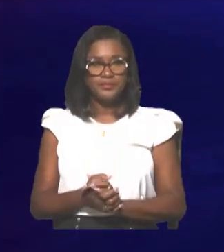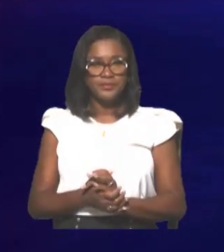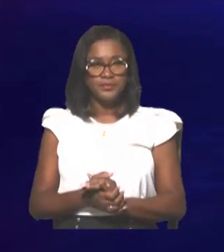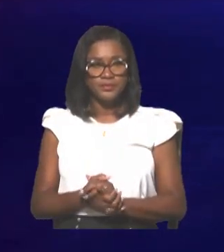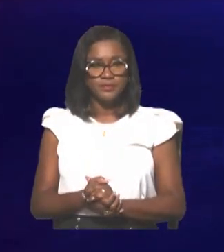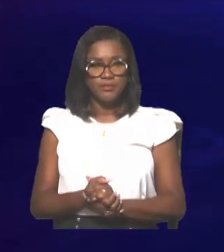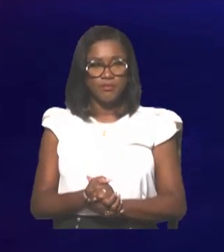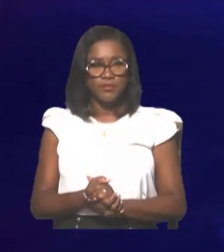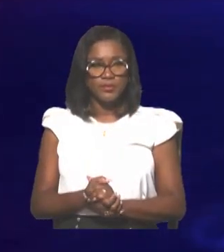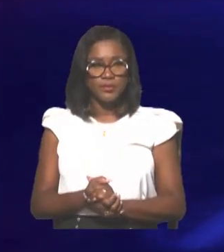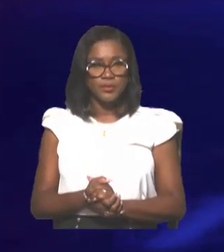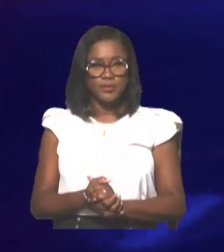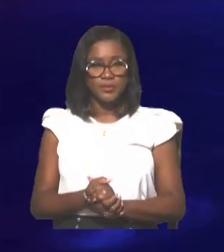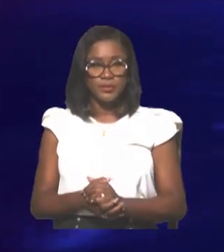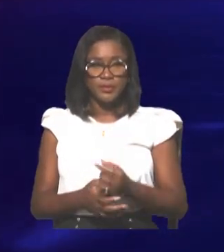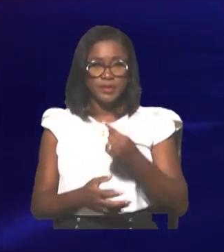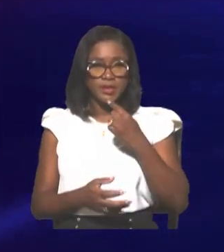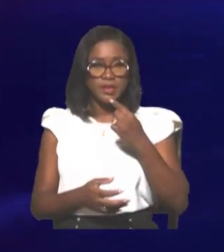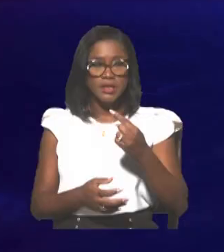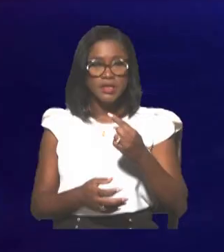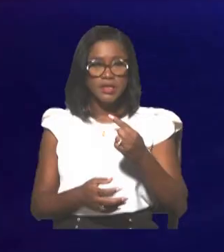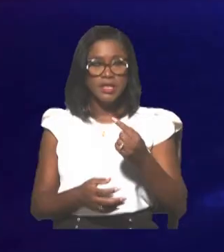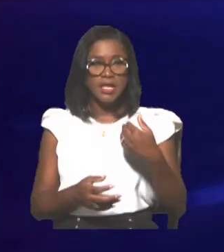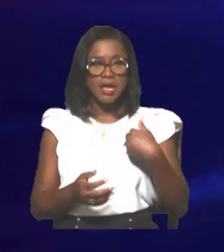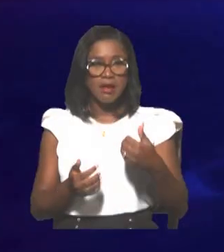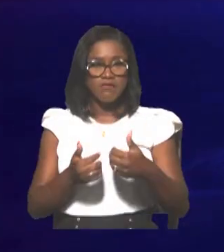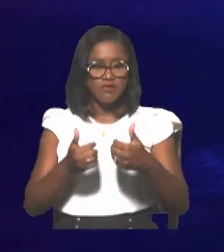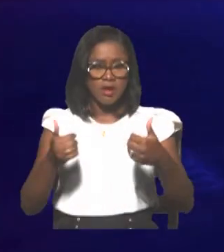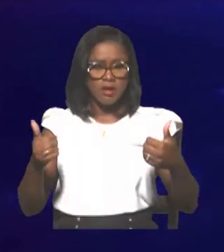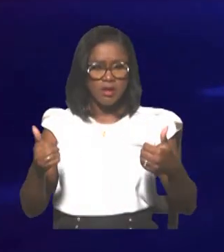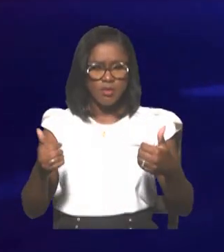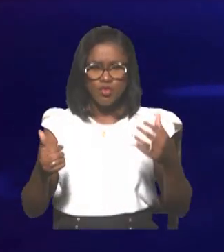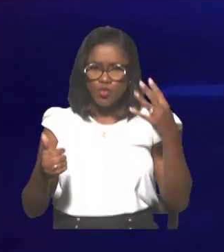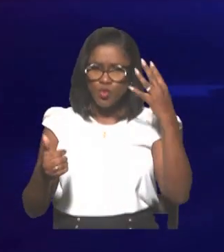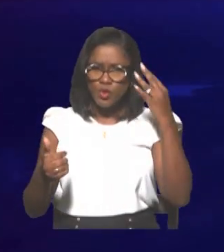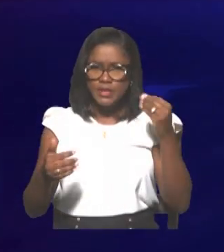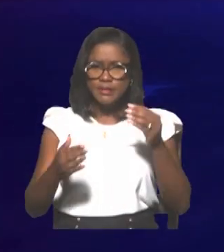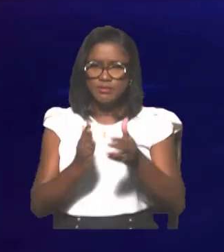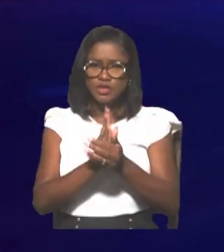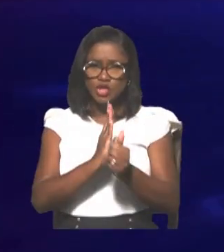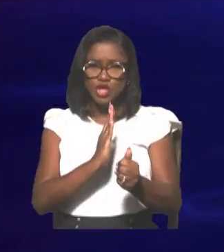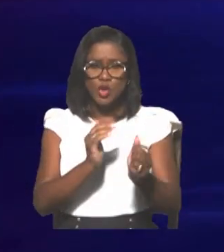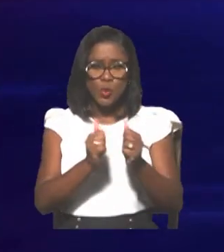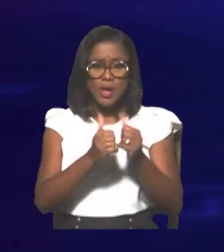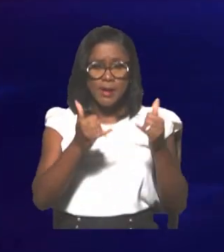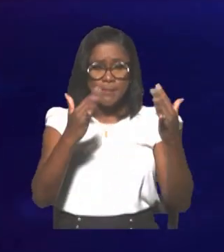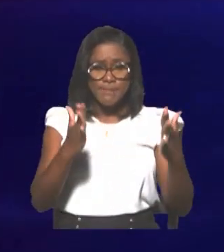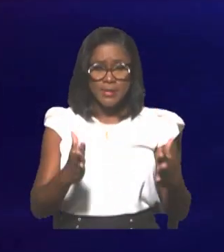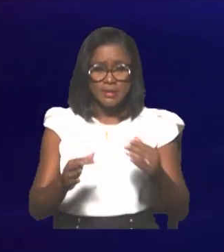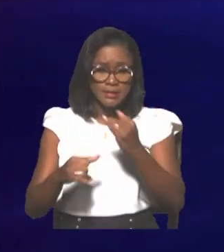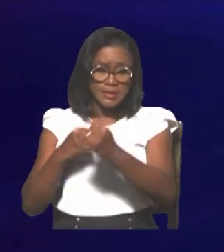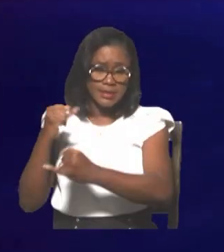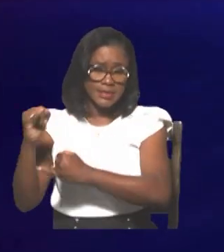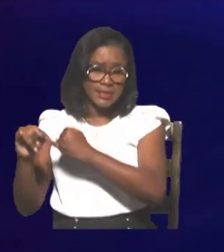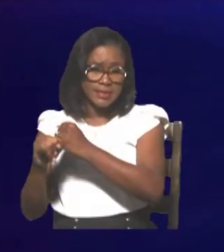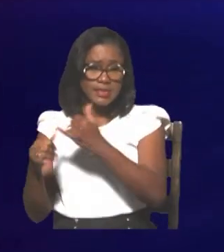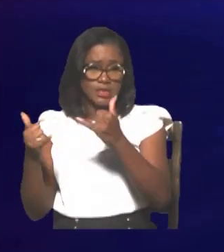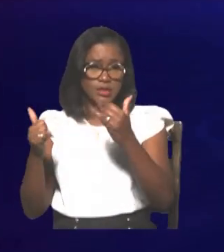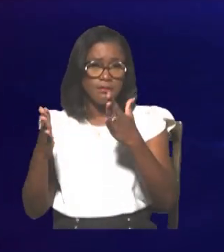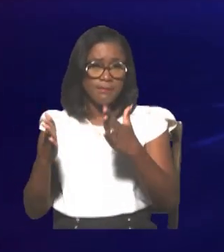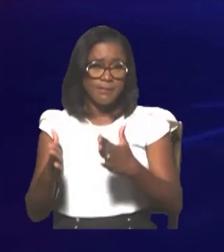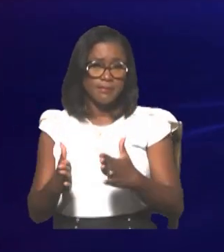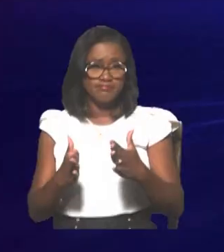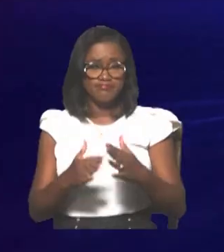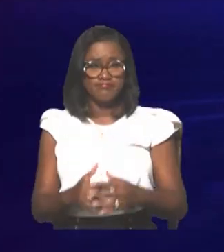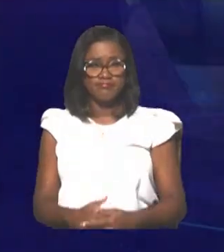CONCACAF Gold Cup. York suggested that there is a gap of expertise between his players and those at the international level. Adrian Lazar